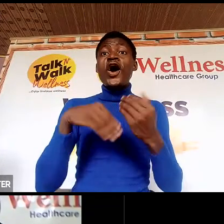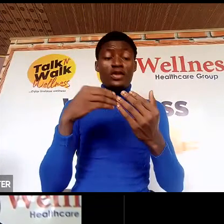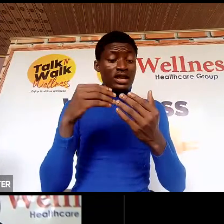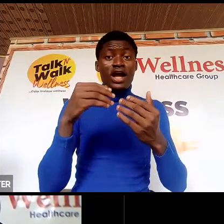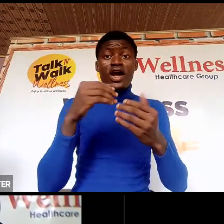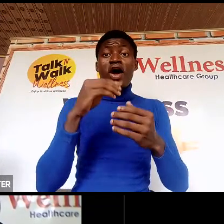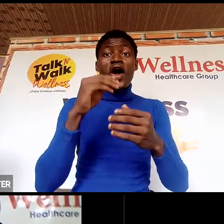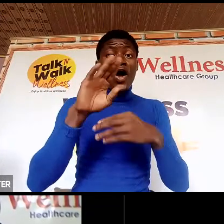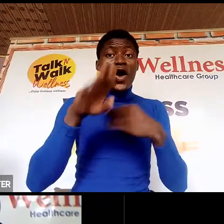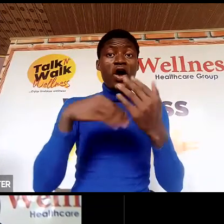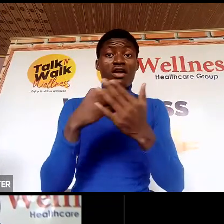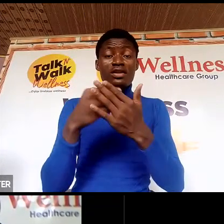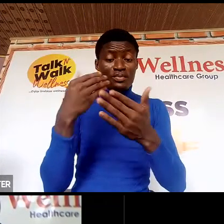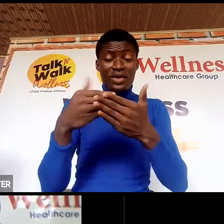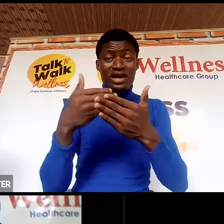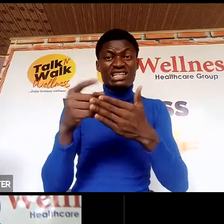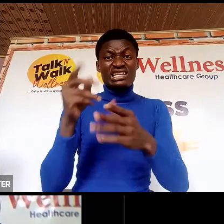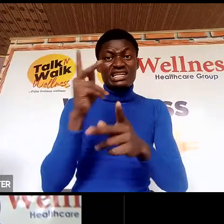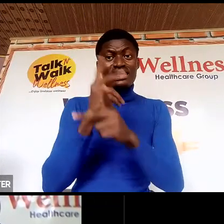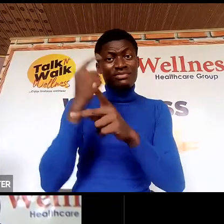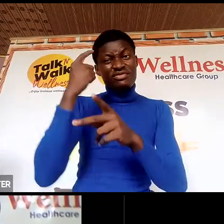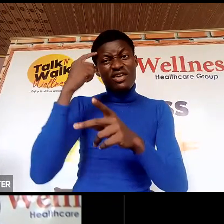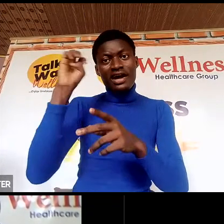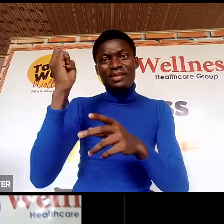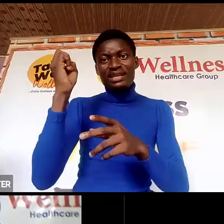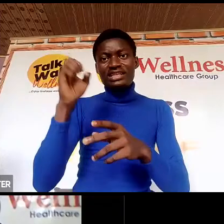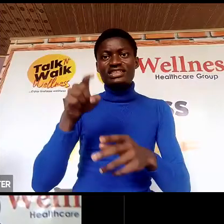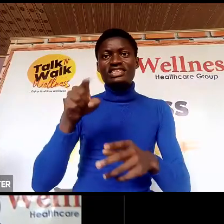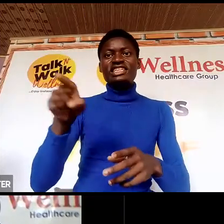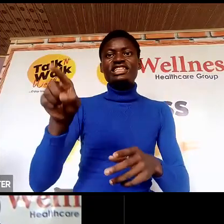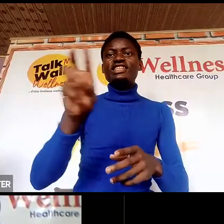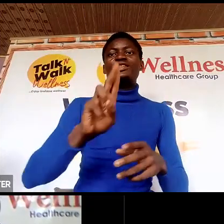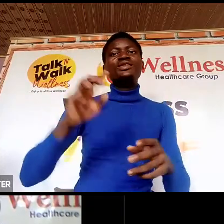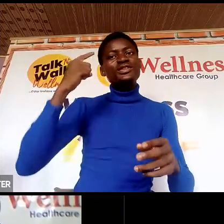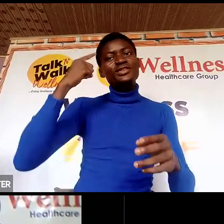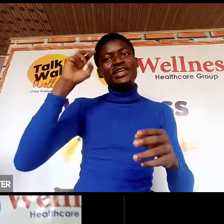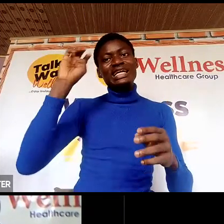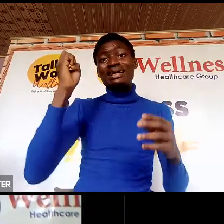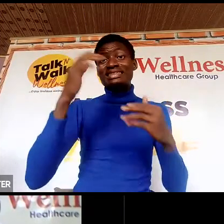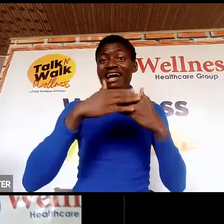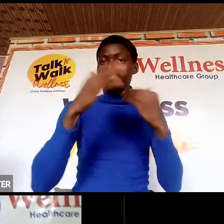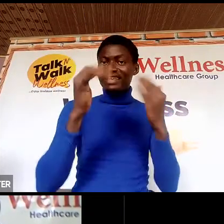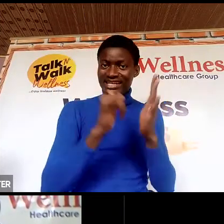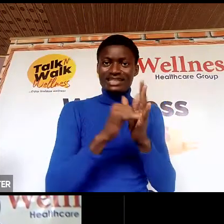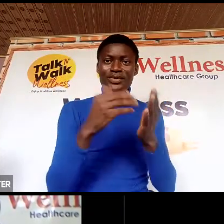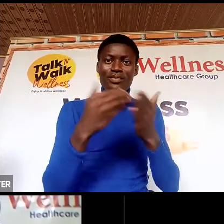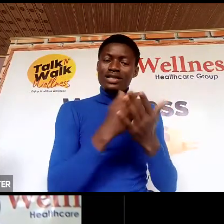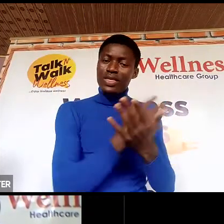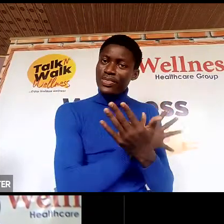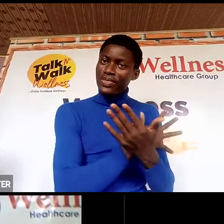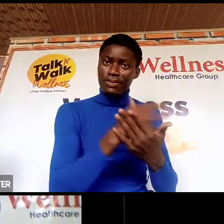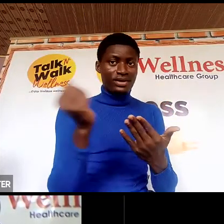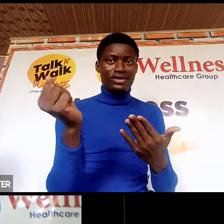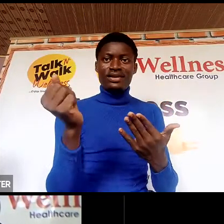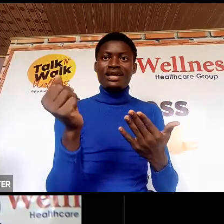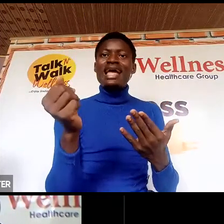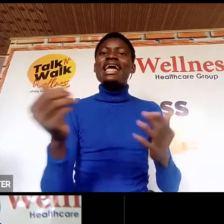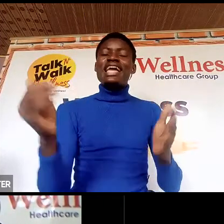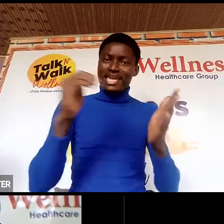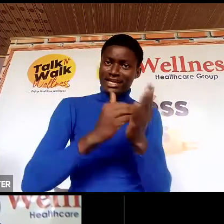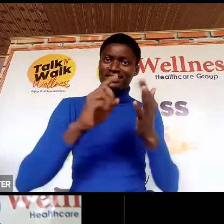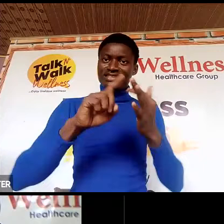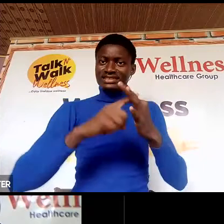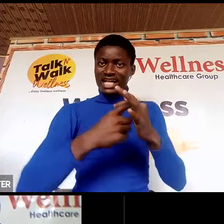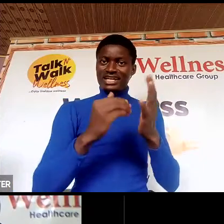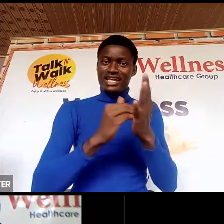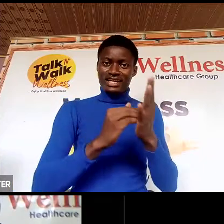20 years, I don't think a time had come that I would spend all my money, without having to put something aside. And like I said, from when I was a